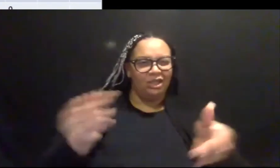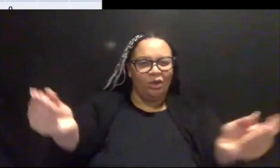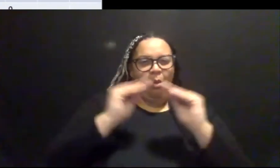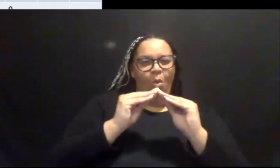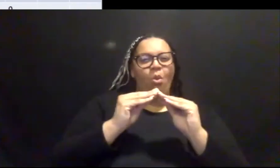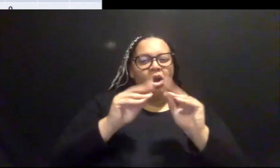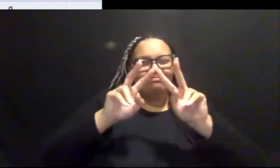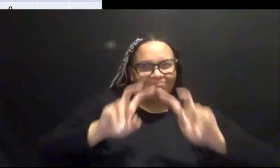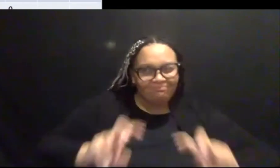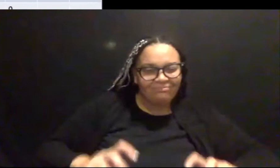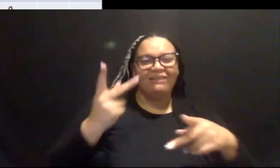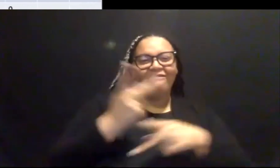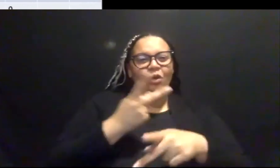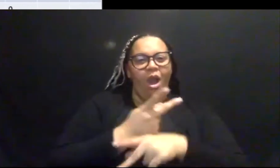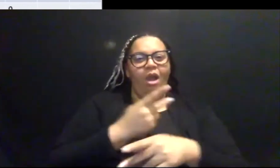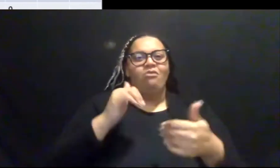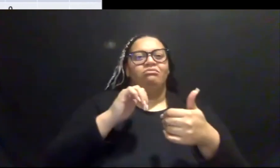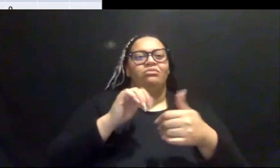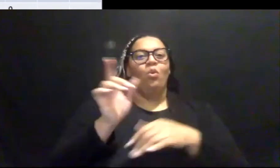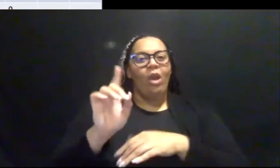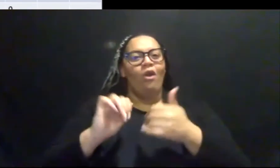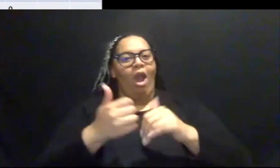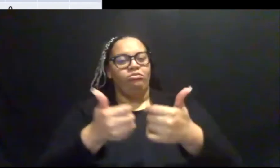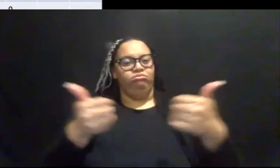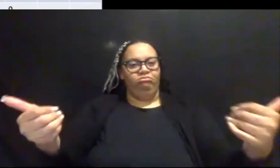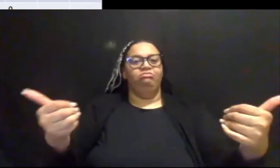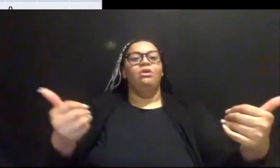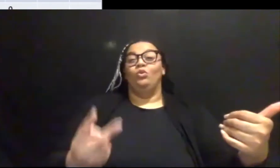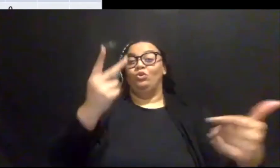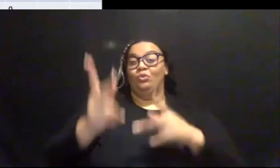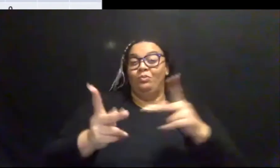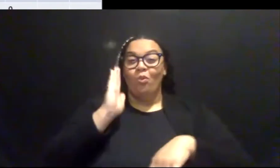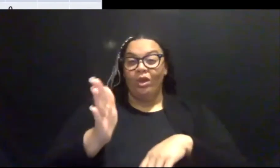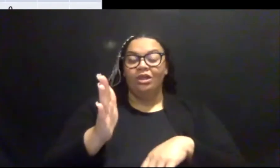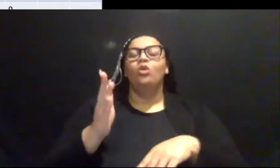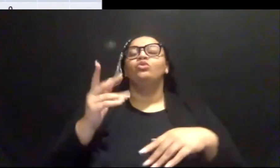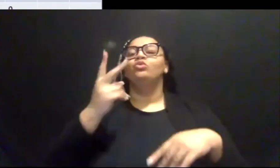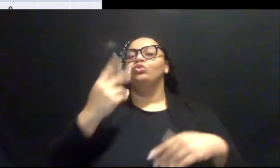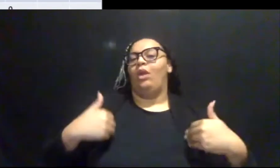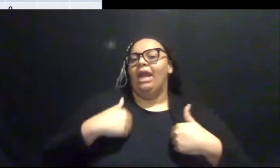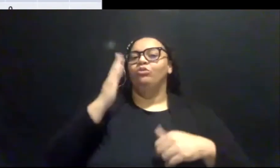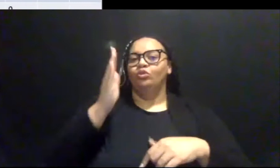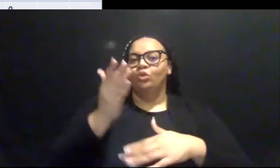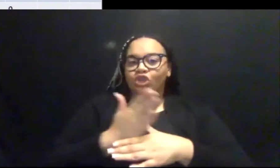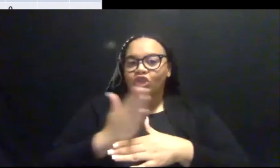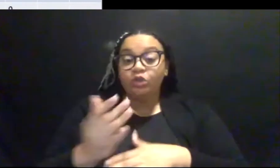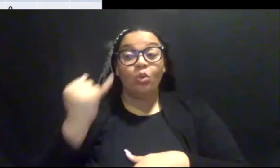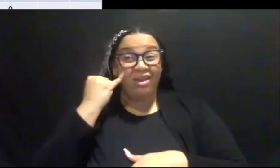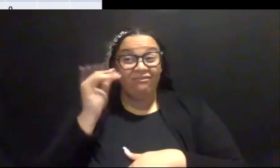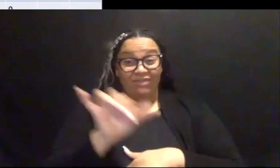distance is just a pairwise comparison of how many genes any two individuals share with each other. And so if you're completely genetically